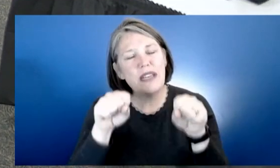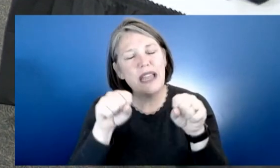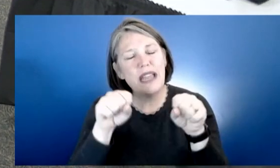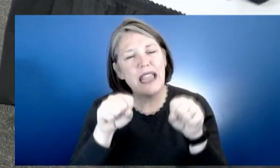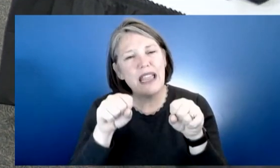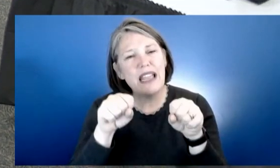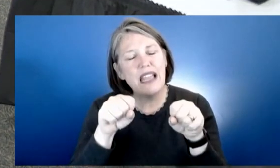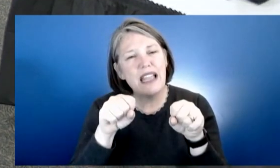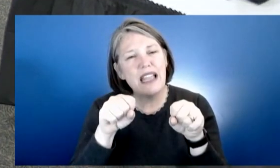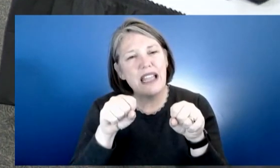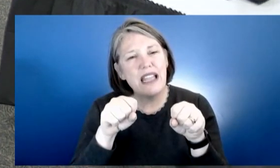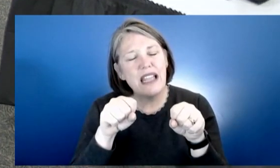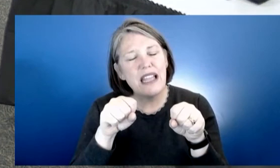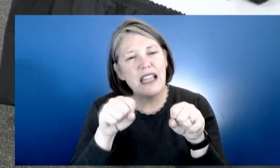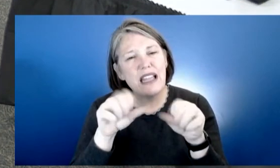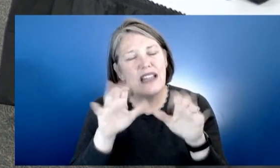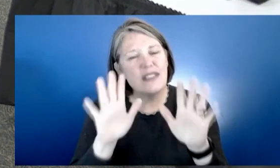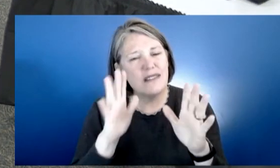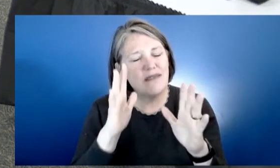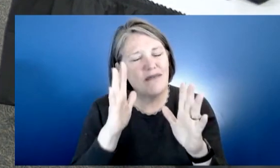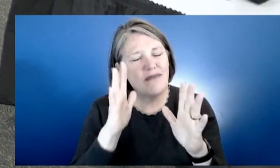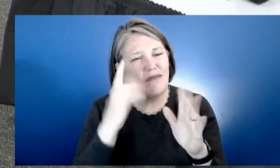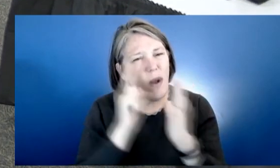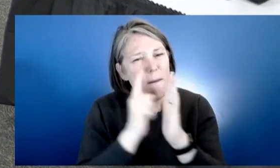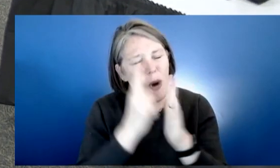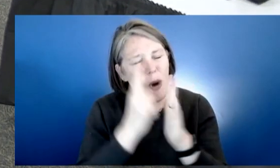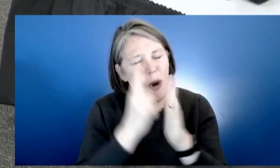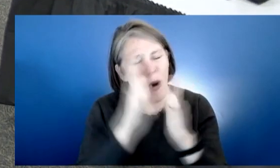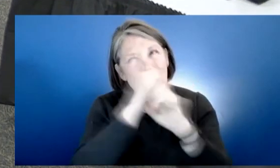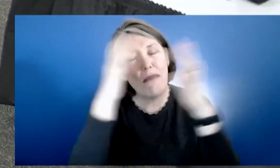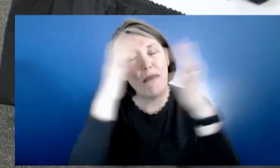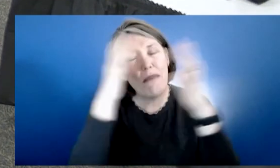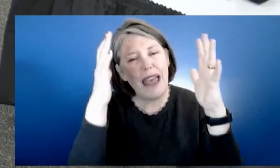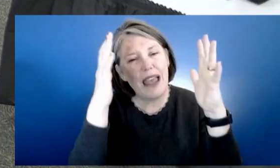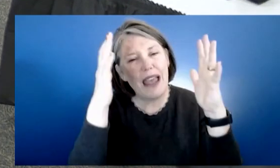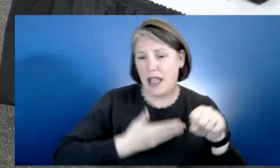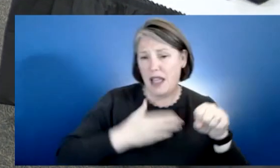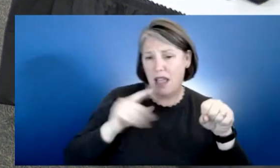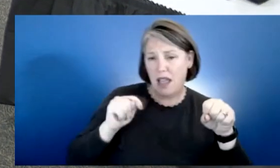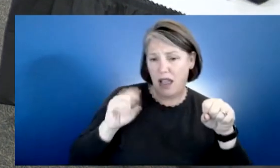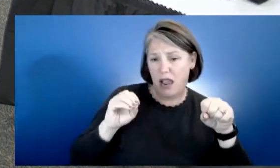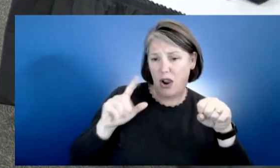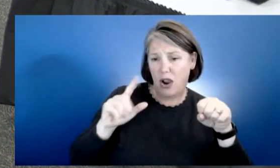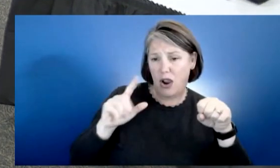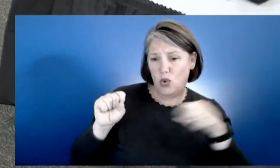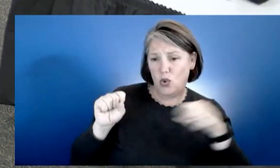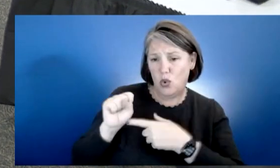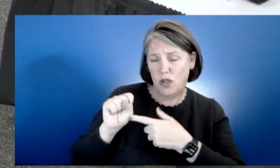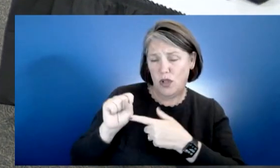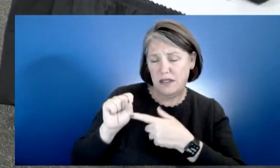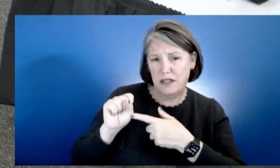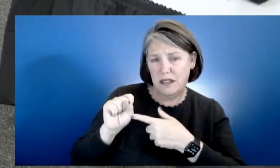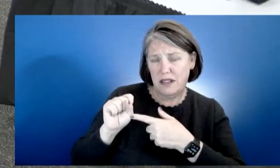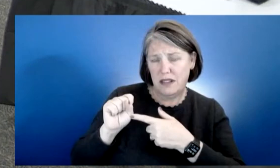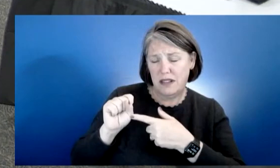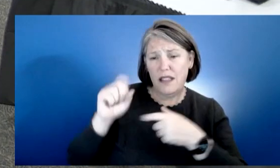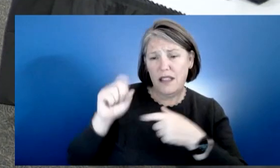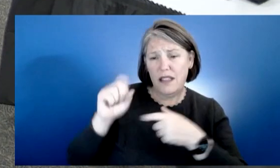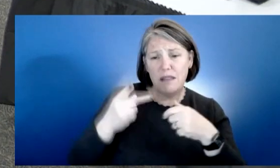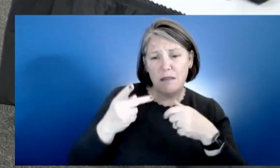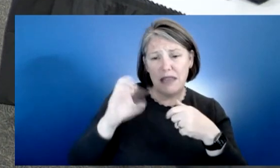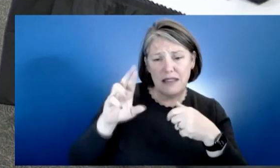just momentarily and imagine if possibly the tools in our toolbox that we've been given of the PCR test, the vaccine,